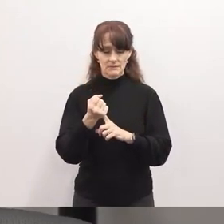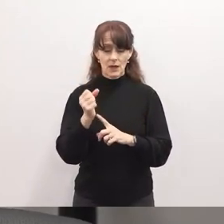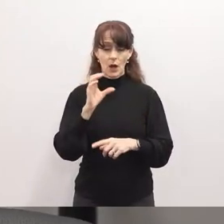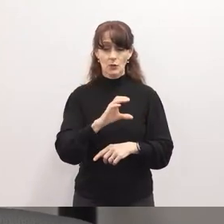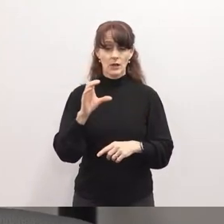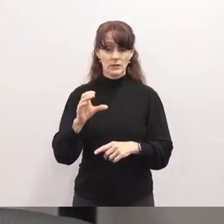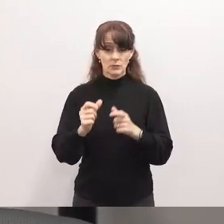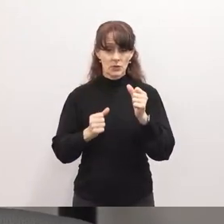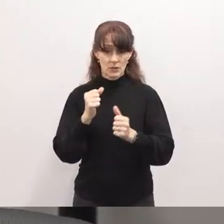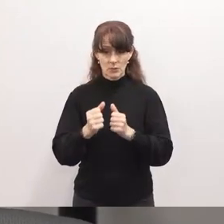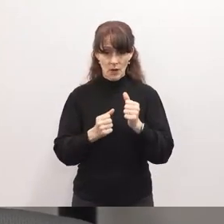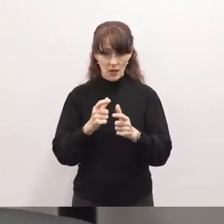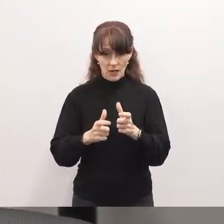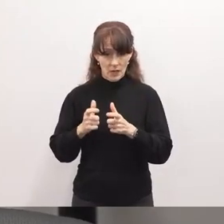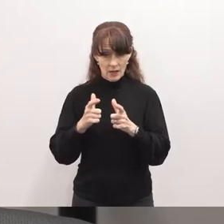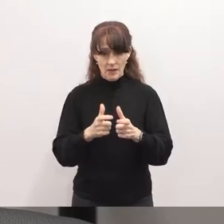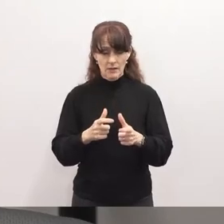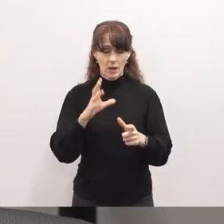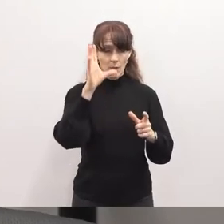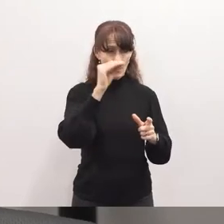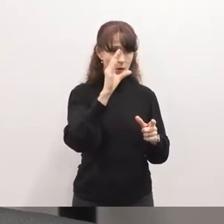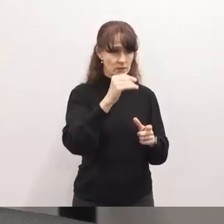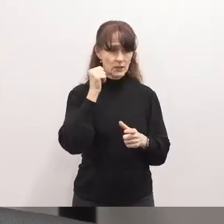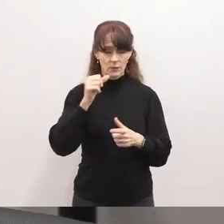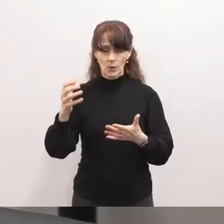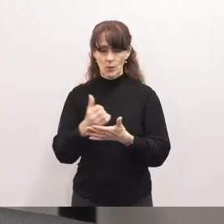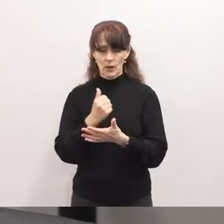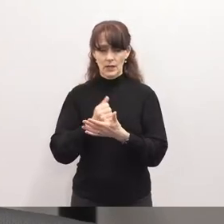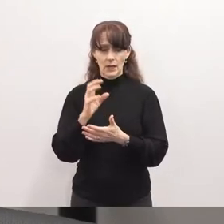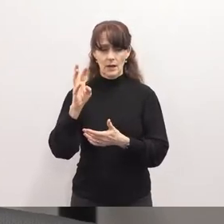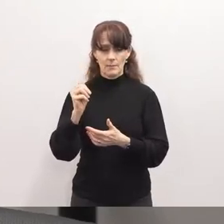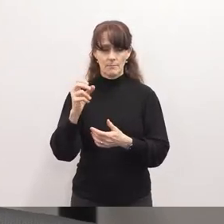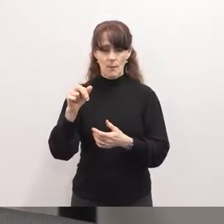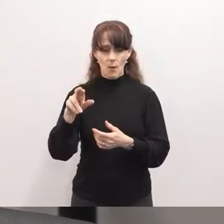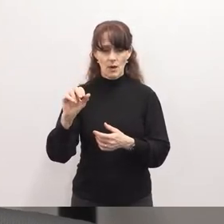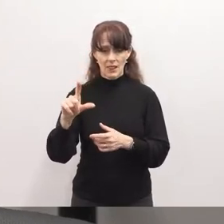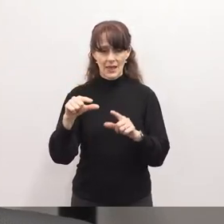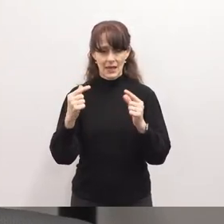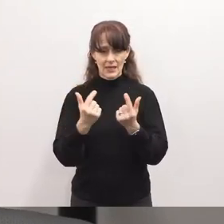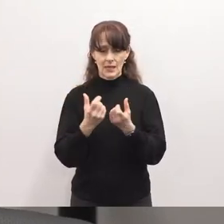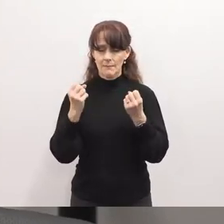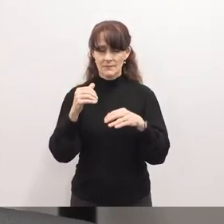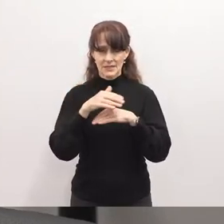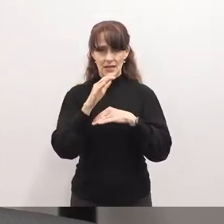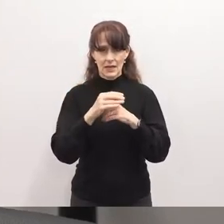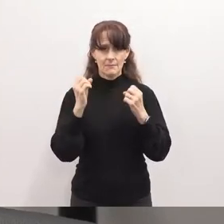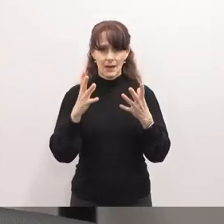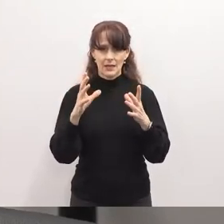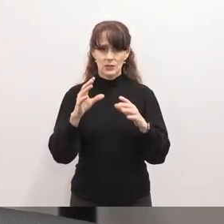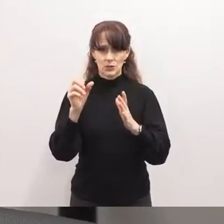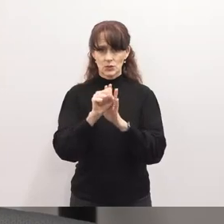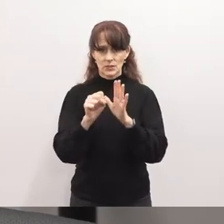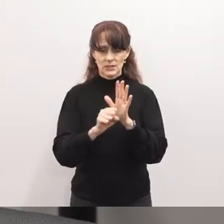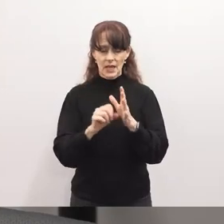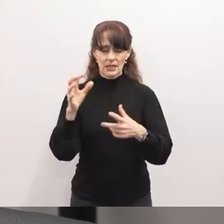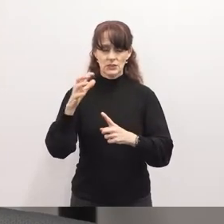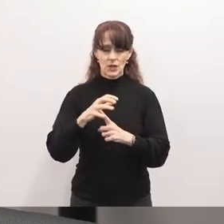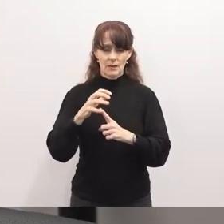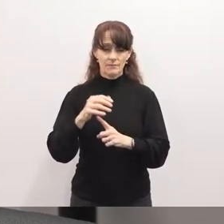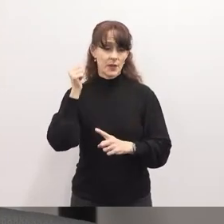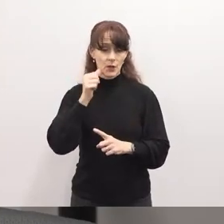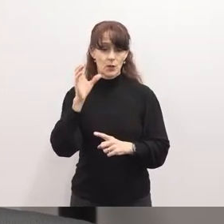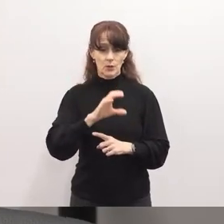did amazing with both our boys and girls team winning Moore League and sending many athletes to the CIF state championship. Our girl cross